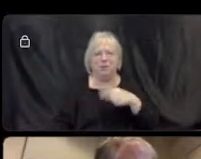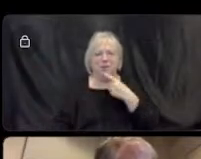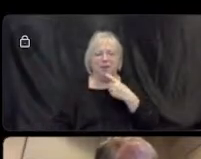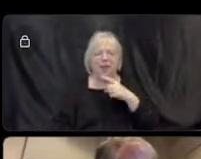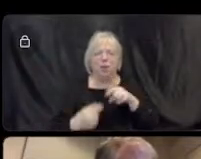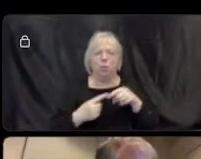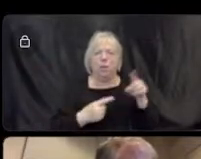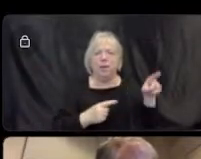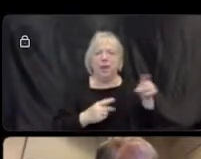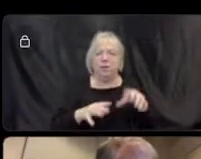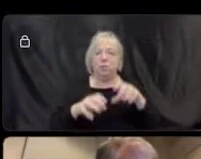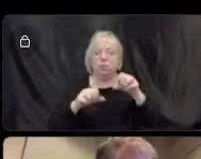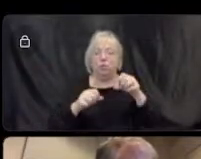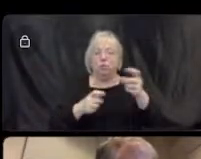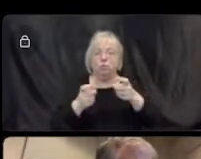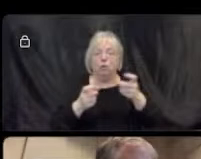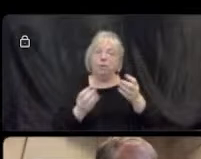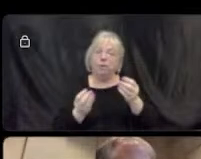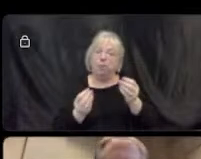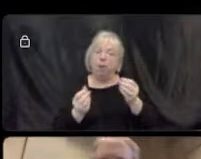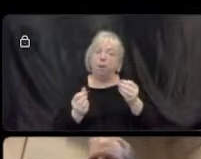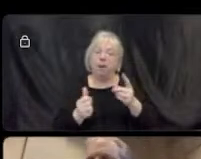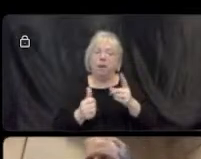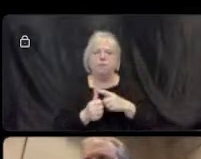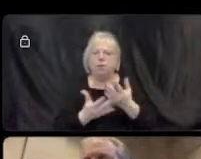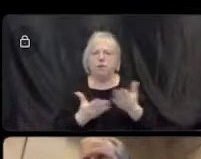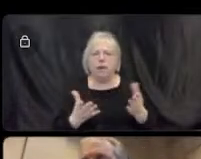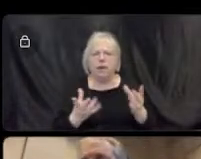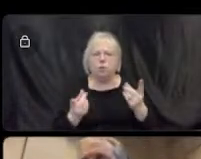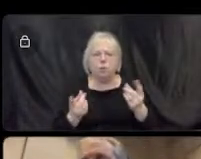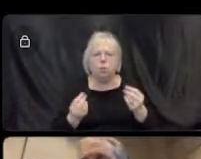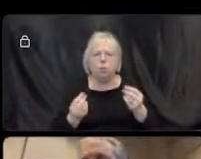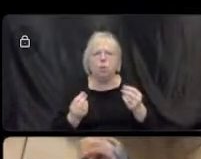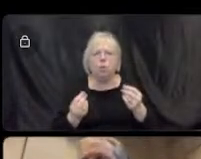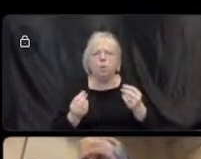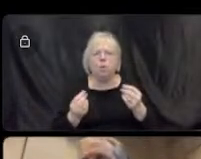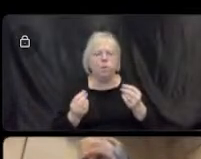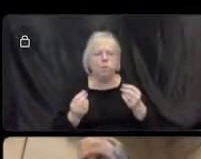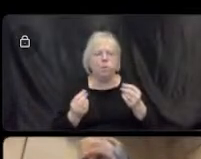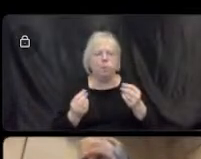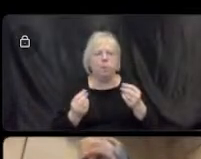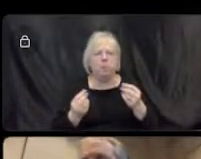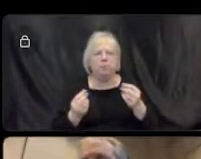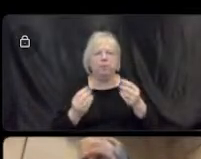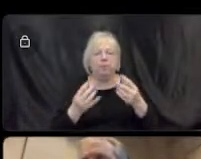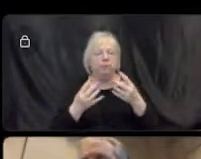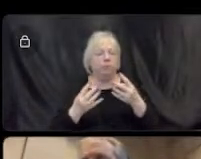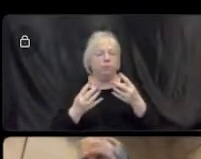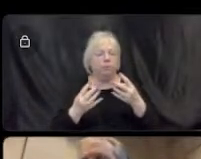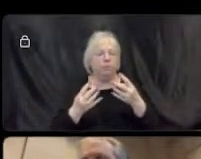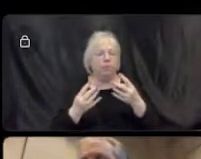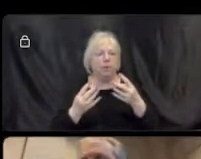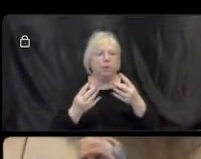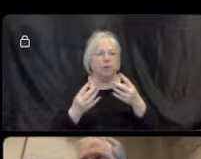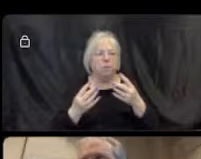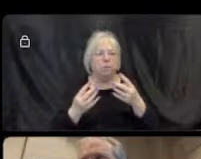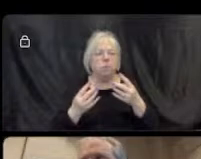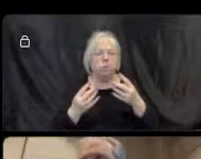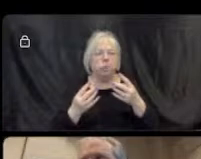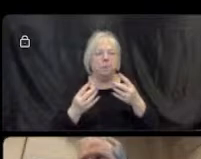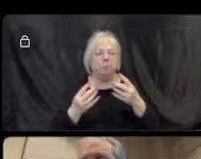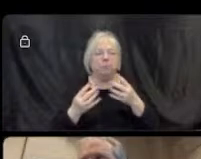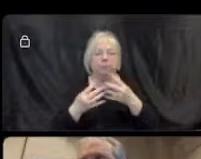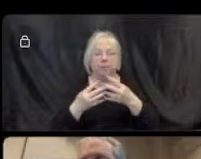took over the property, the first thing they did was take down a fence that I know